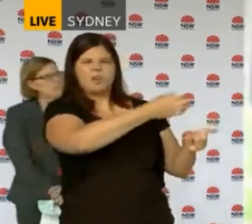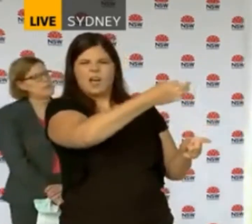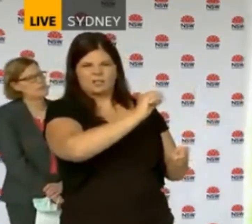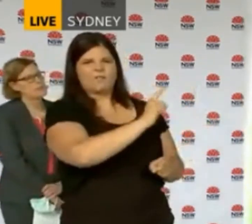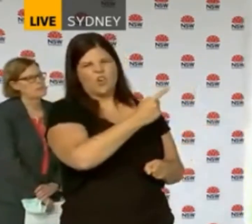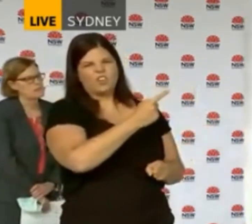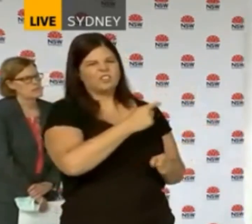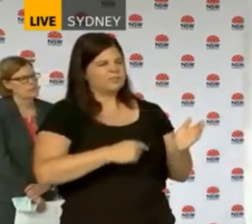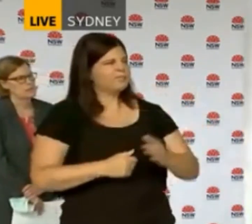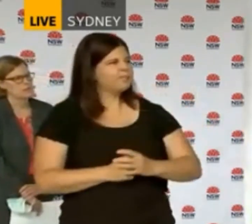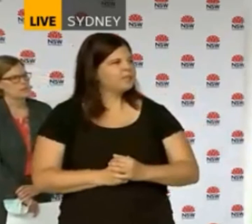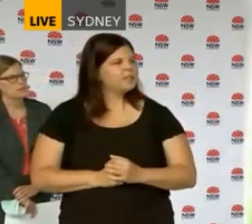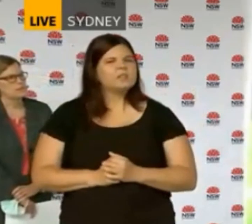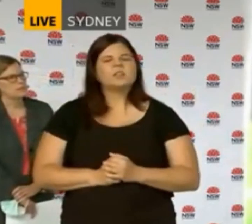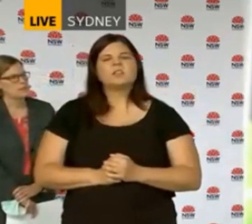Okay. No.